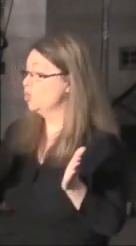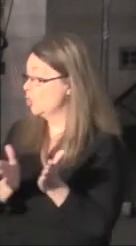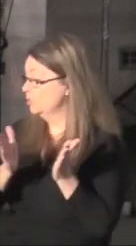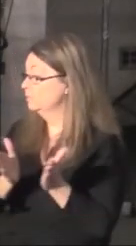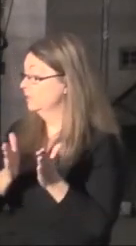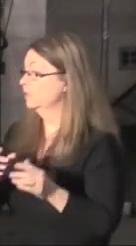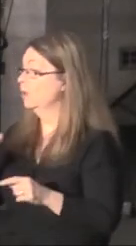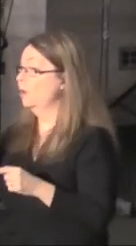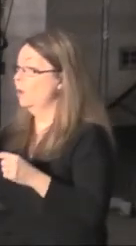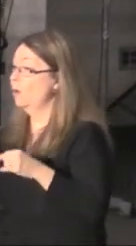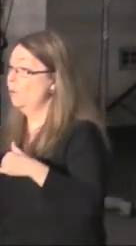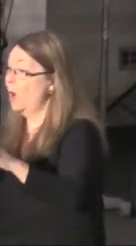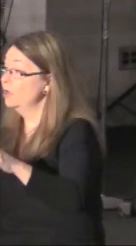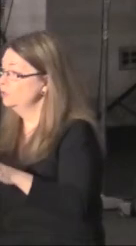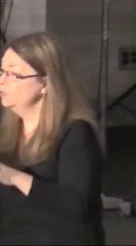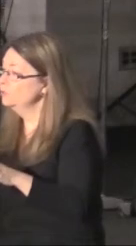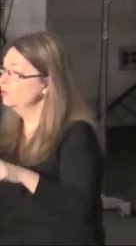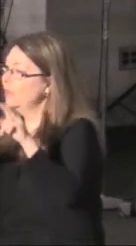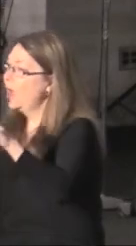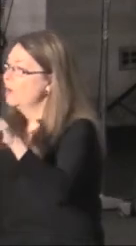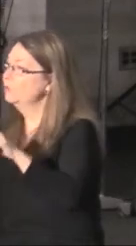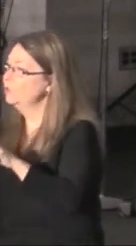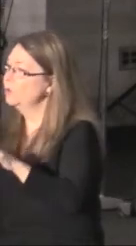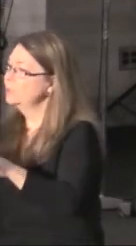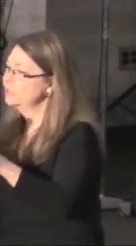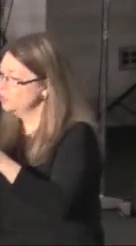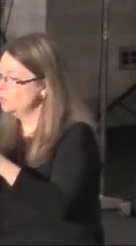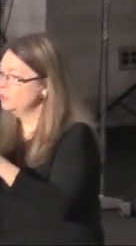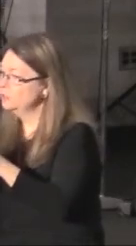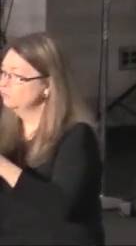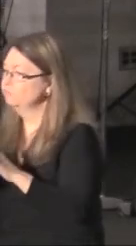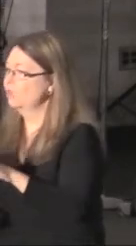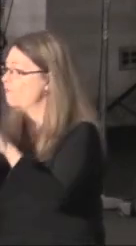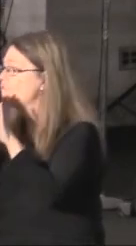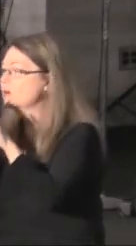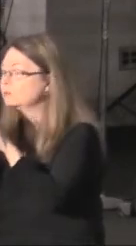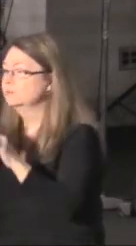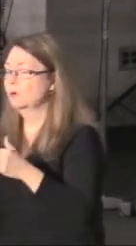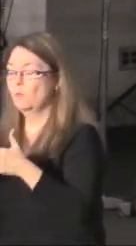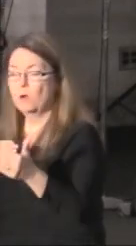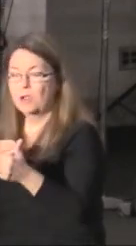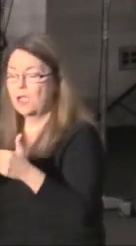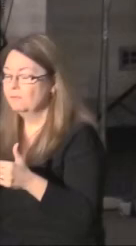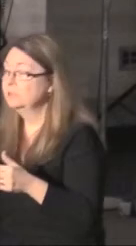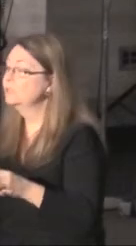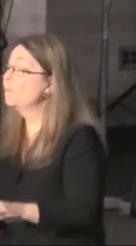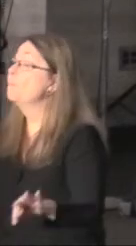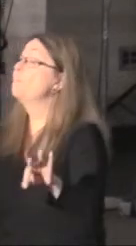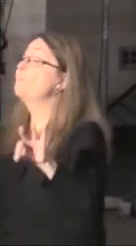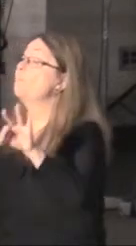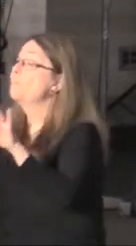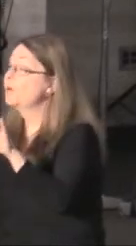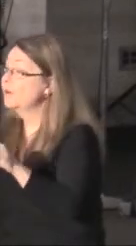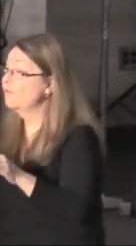you climb up your mountain this year, whatever circumstance you're facing, whatever you're going through, it is extremely valuable for you to